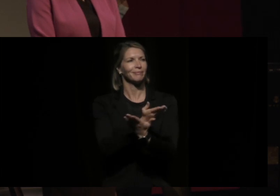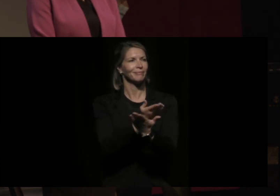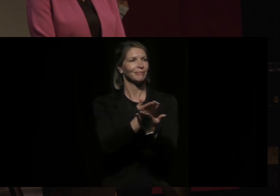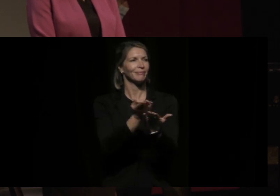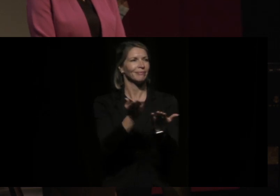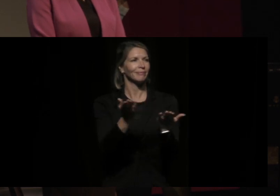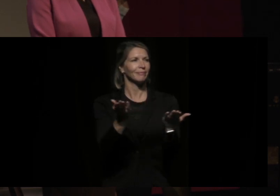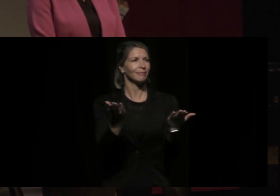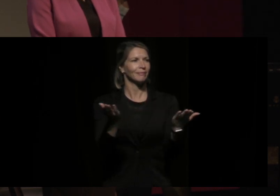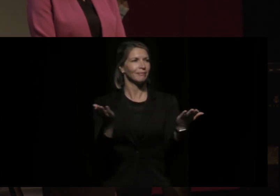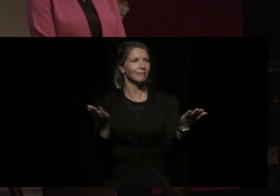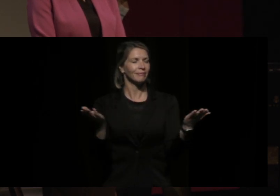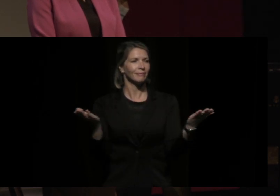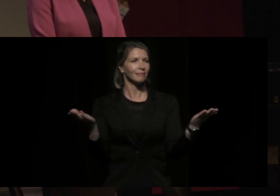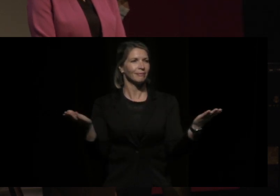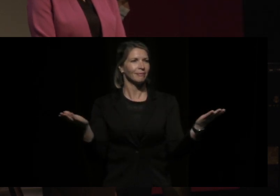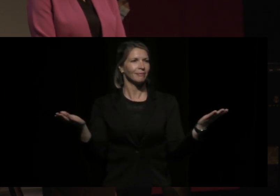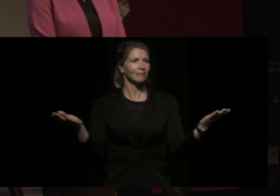for